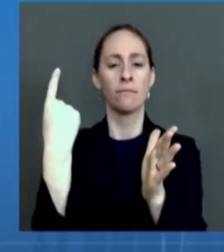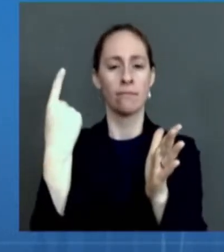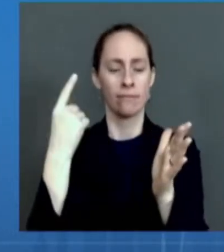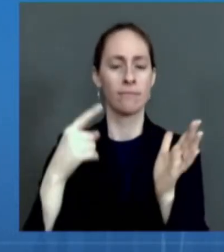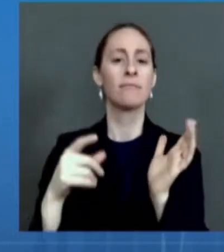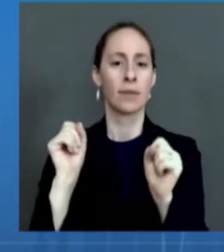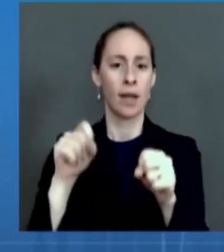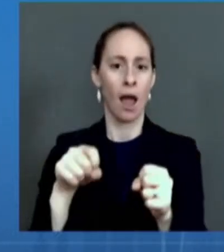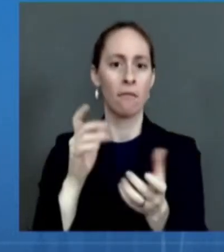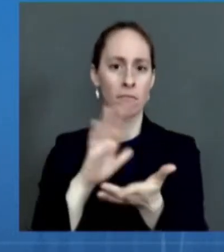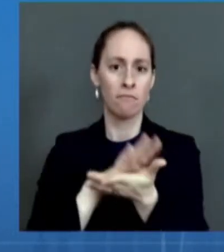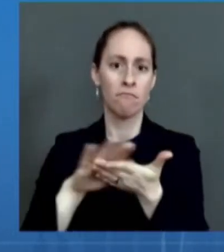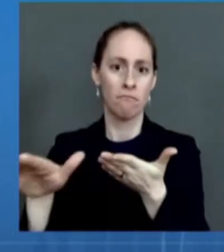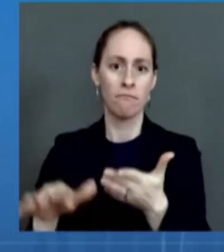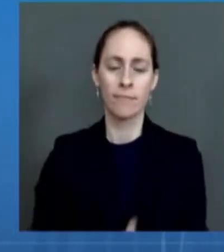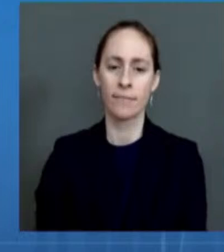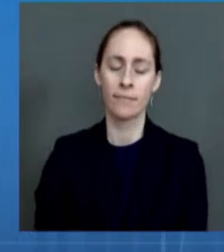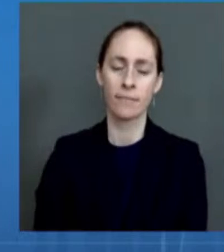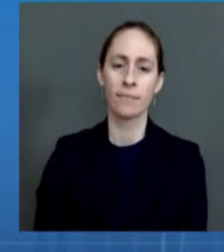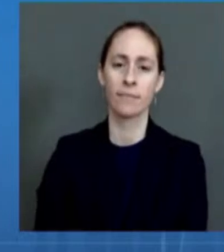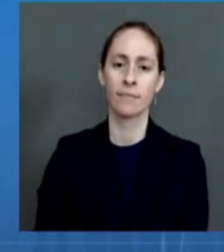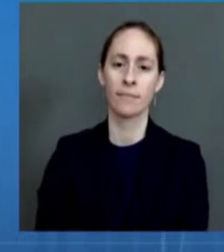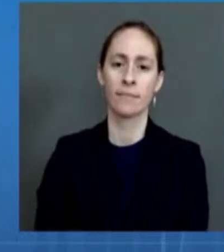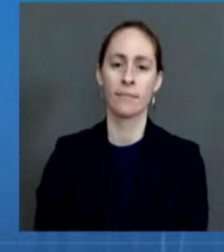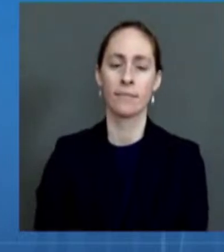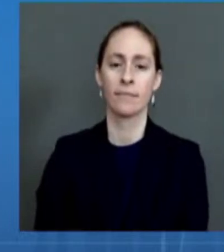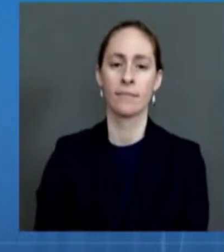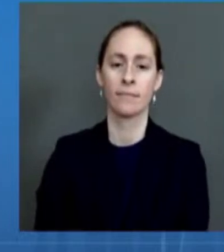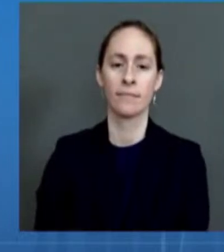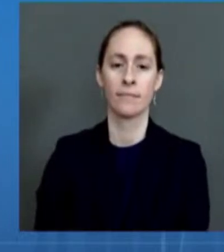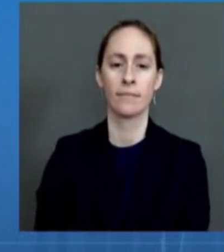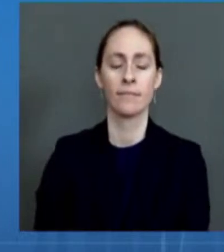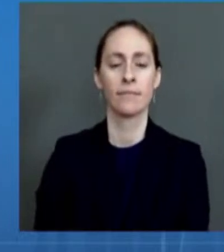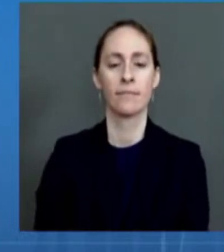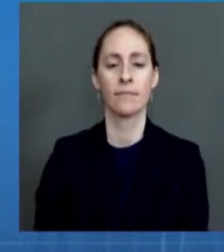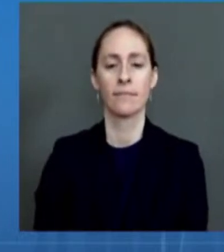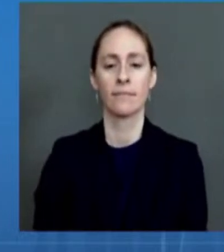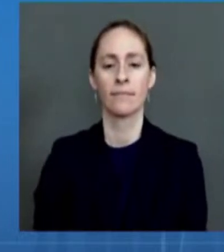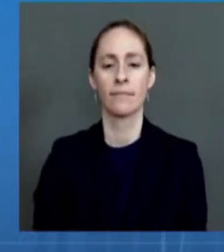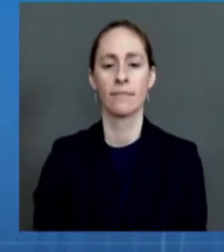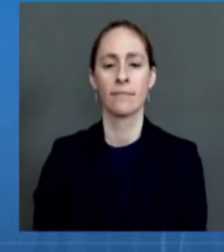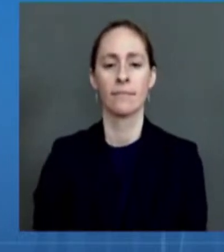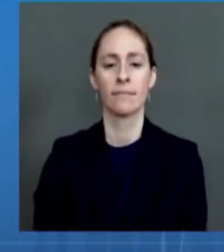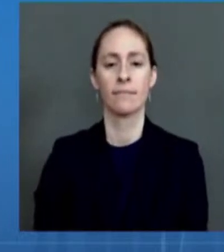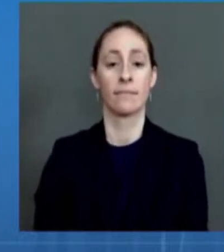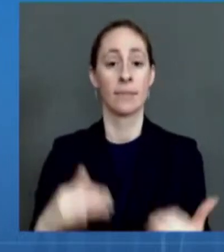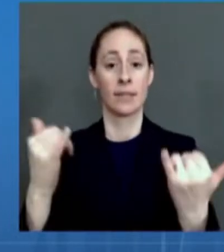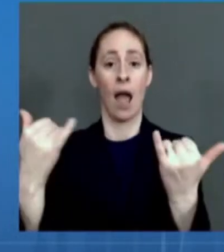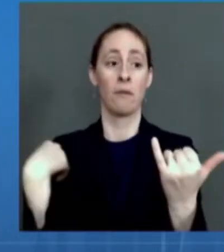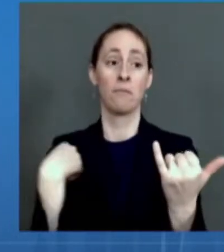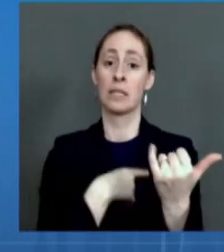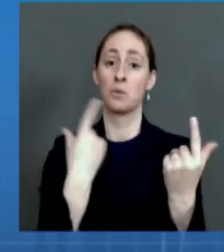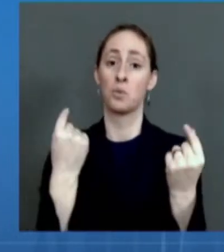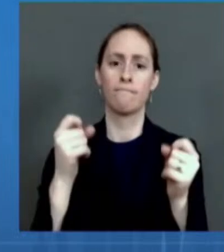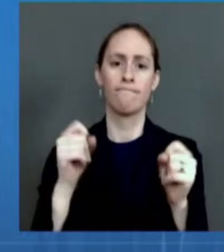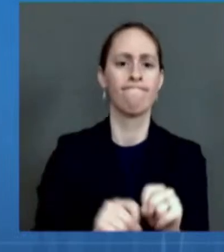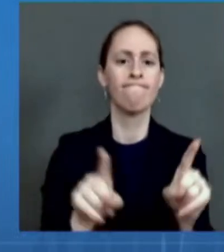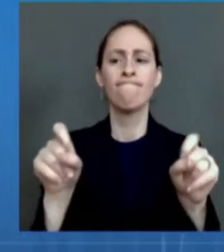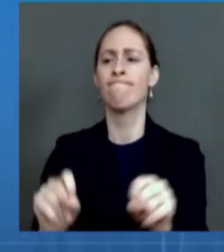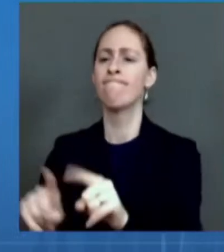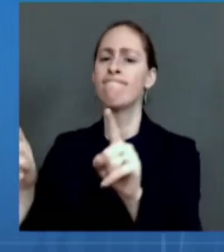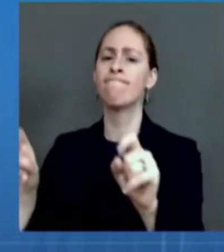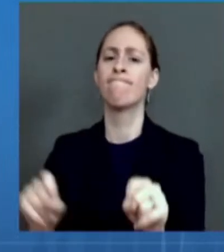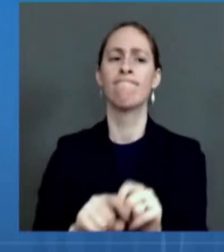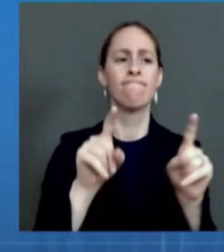millions of seniors, encouraging them to get boosters. So our message is very clear. Clinically, the docs have said as soon as you're eligible